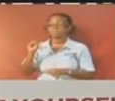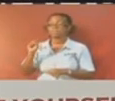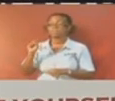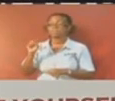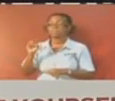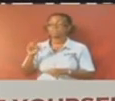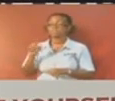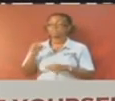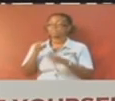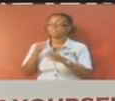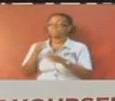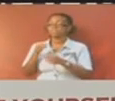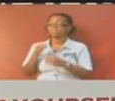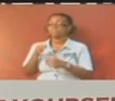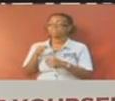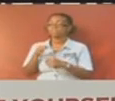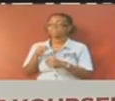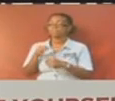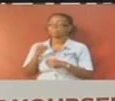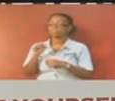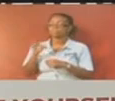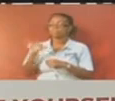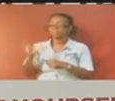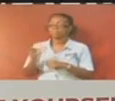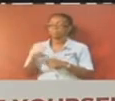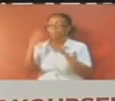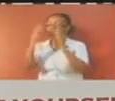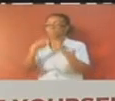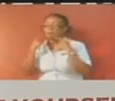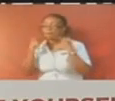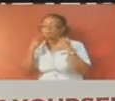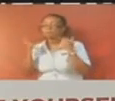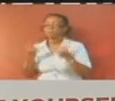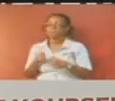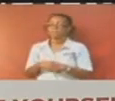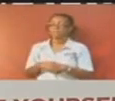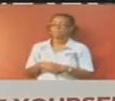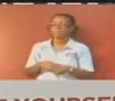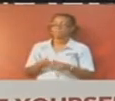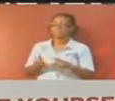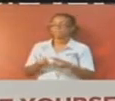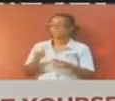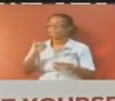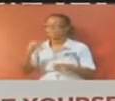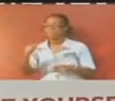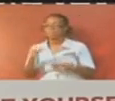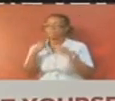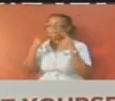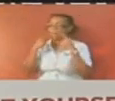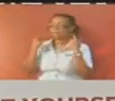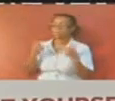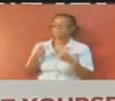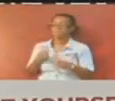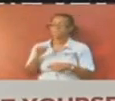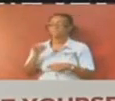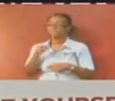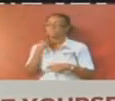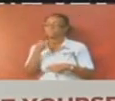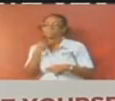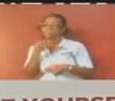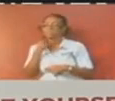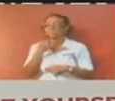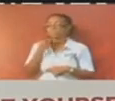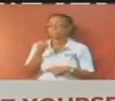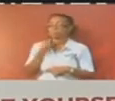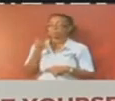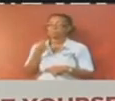must sit up and wonder, and this is the crucial line, and I thank The Guardian for this. We must sit up and wonder if the